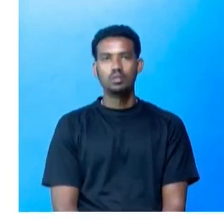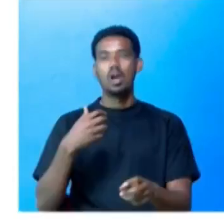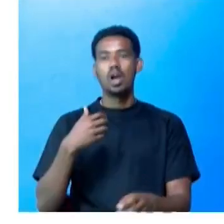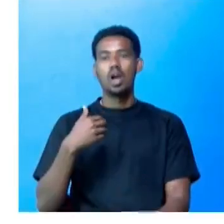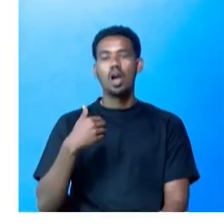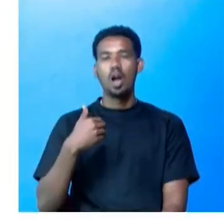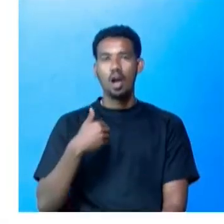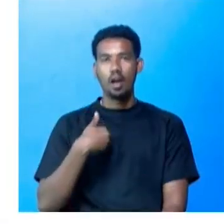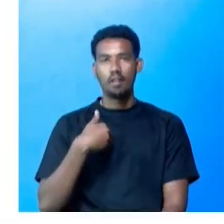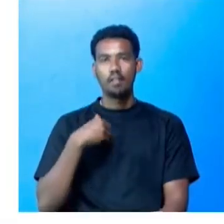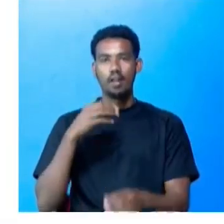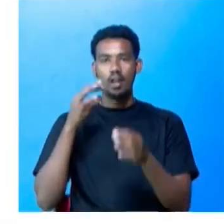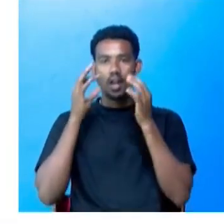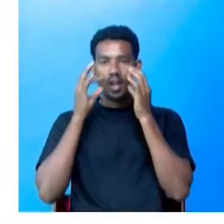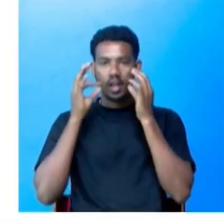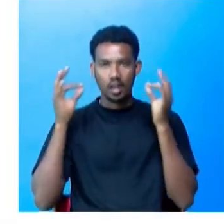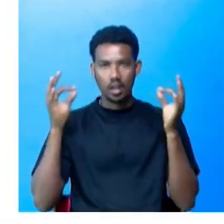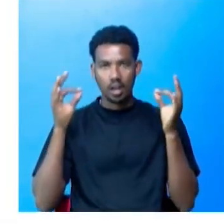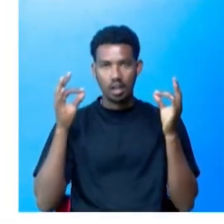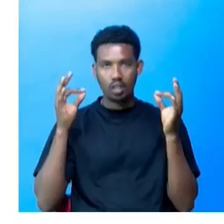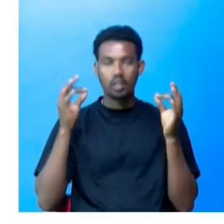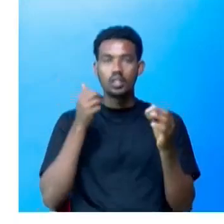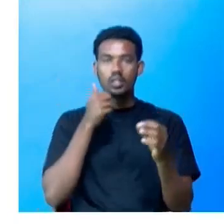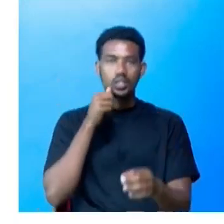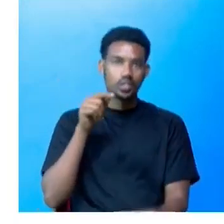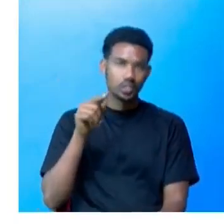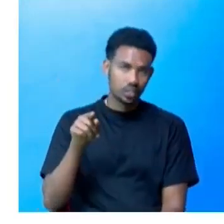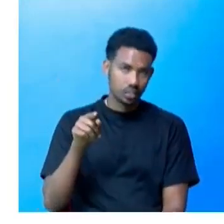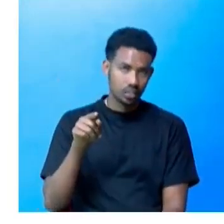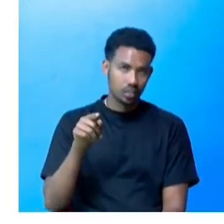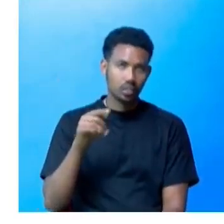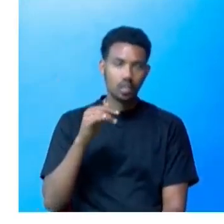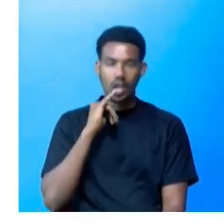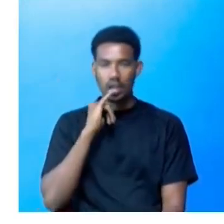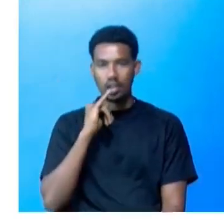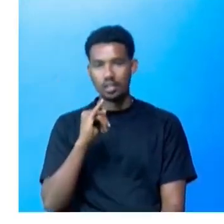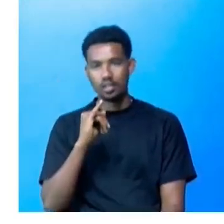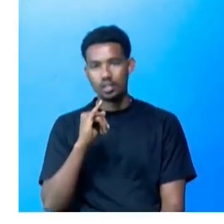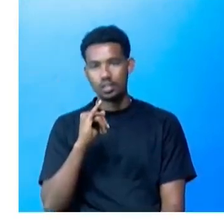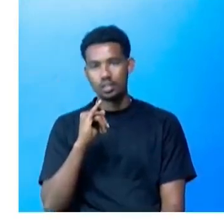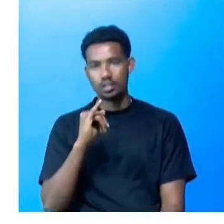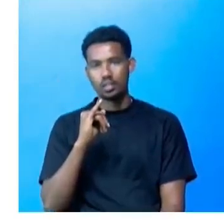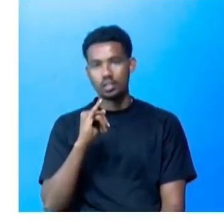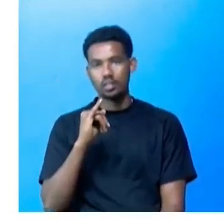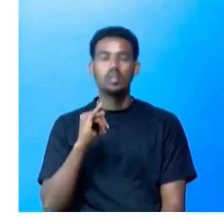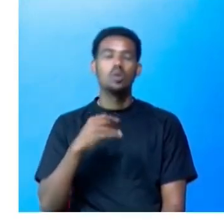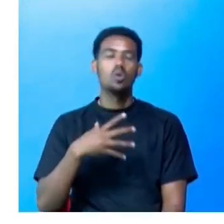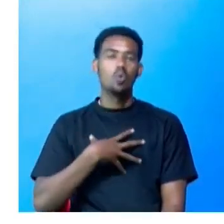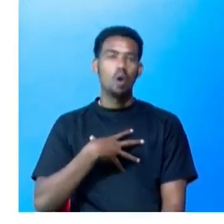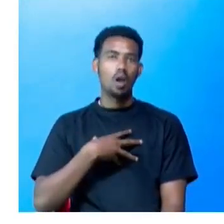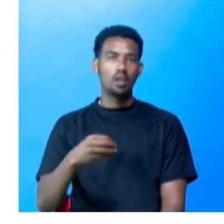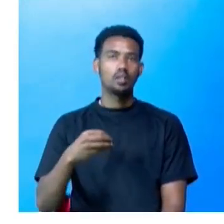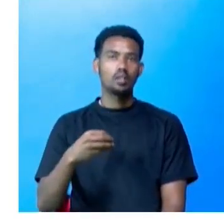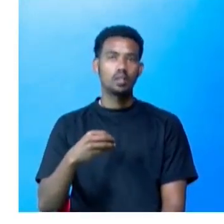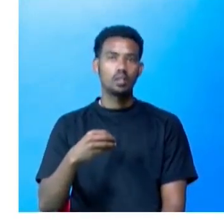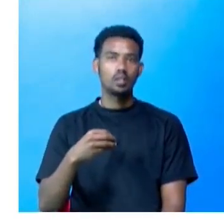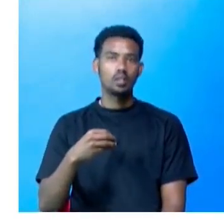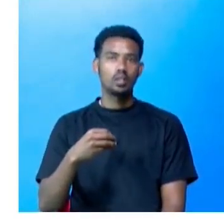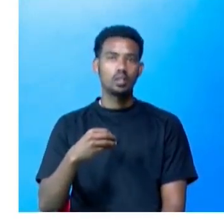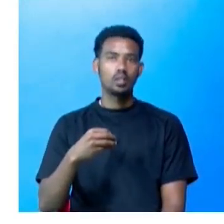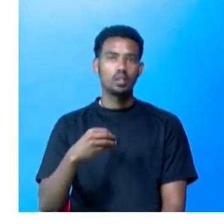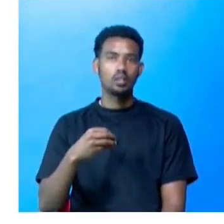so let us start the details. She is white